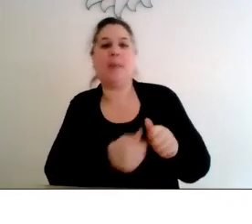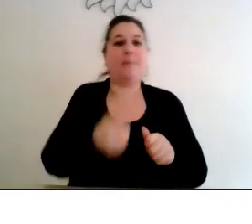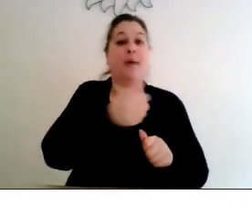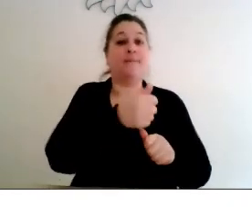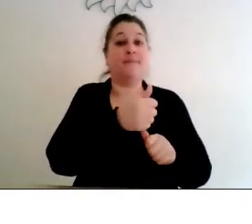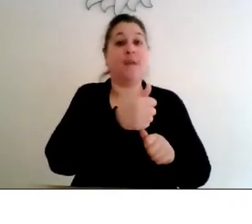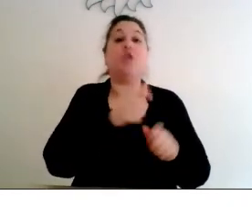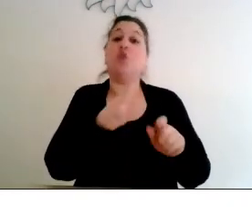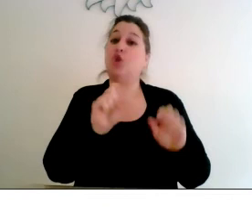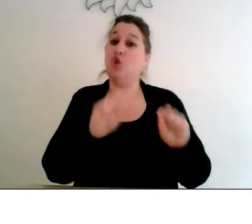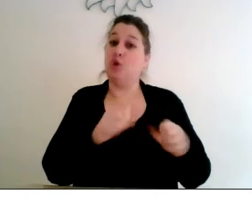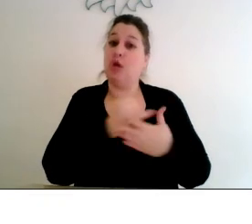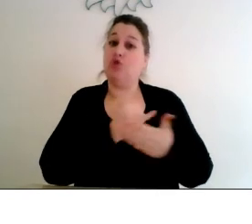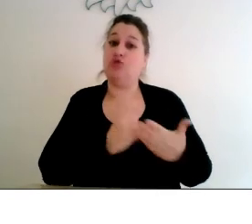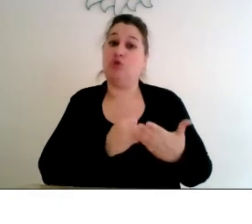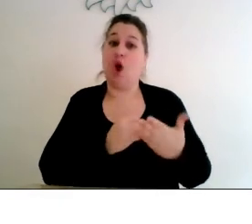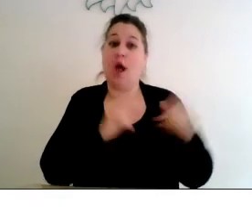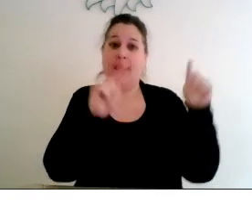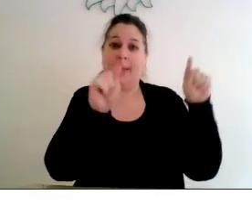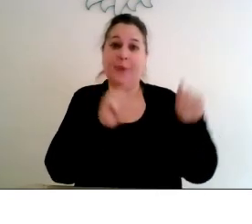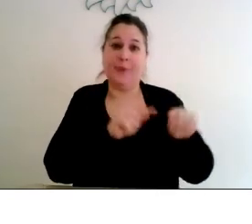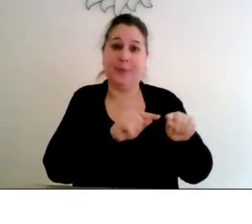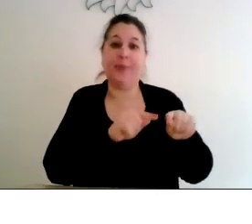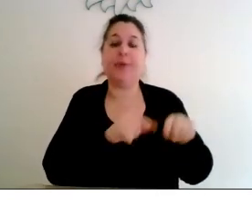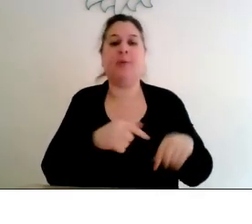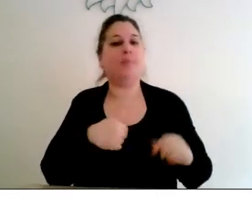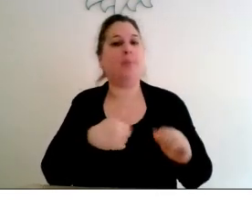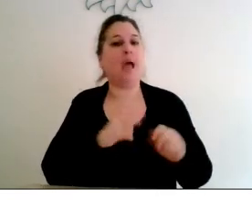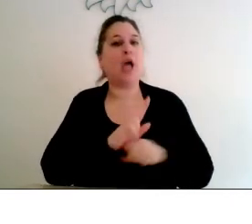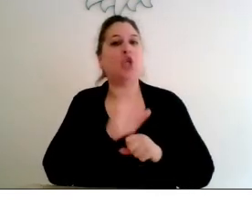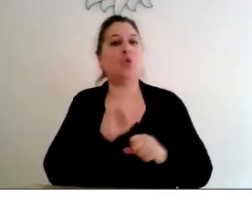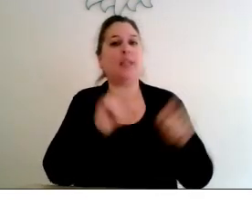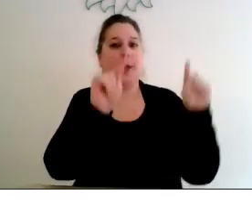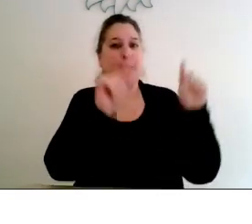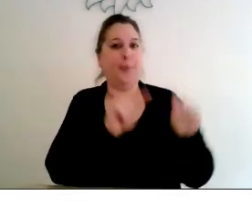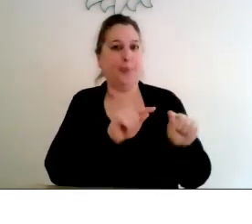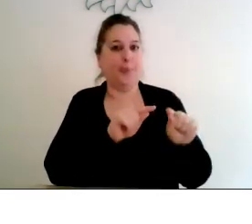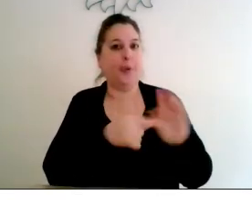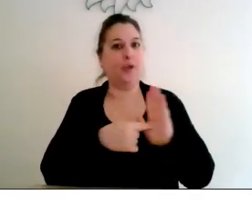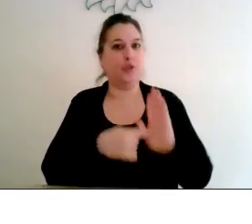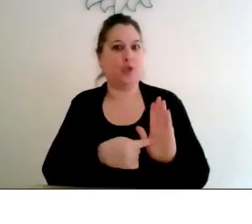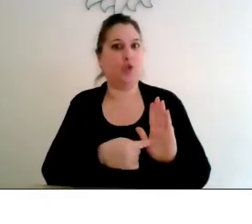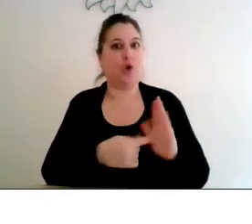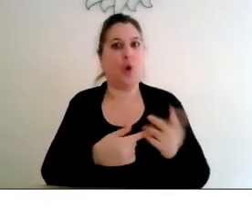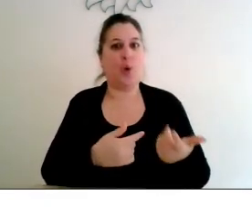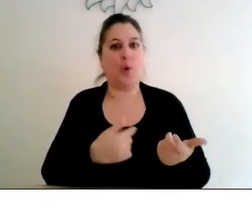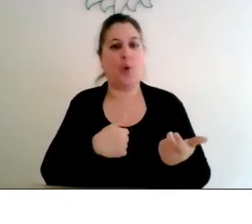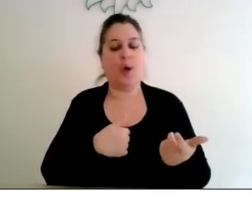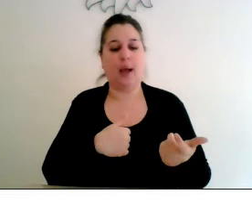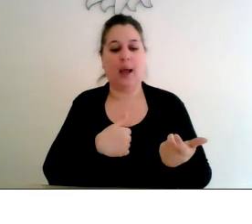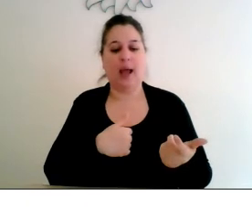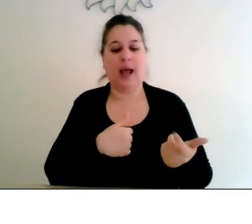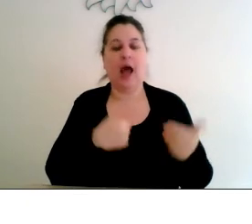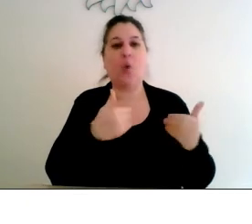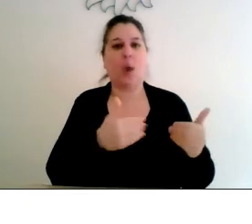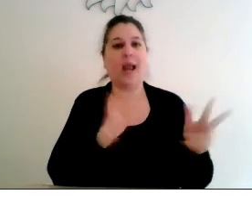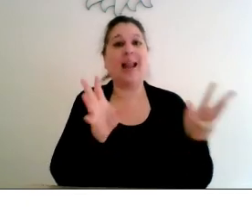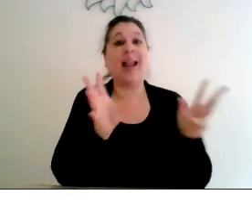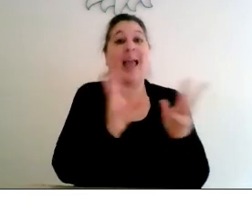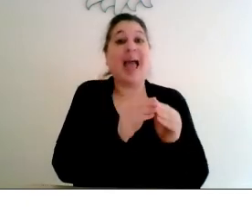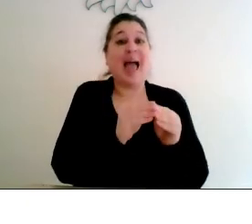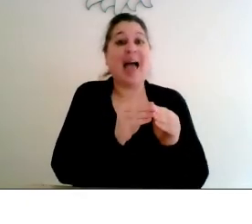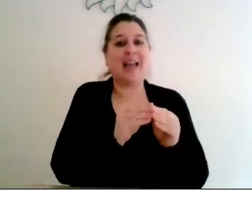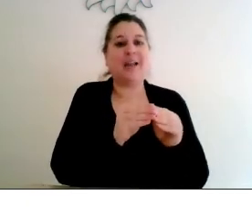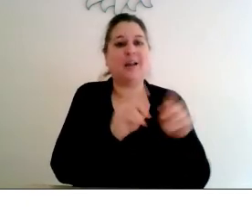usually do those little lines to show, oh, I grabbed all of this to make 35. Okay, it just